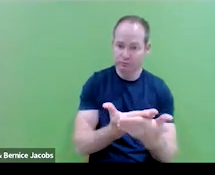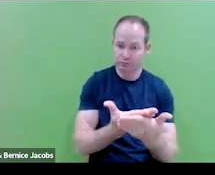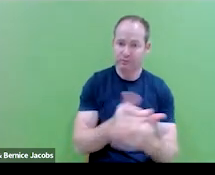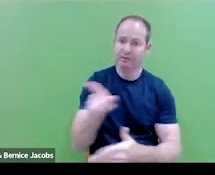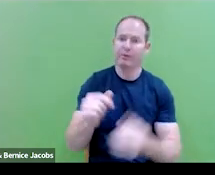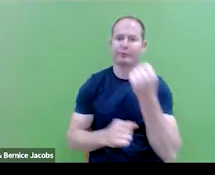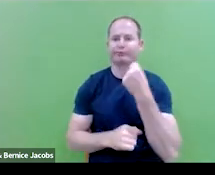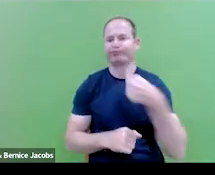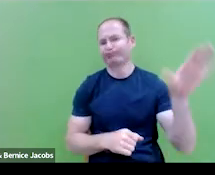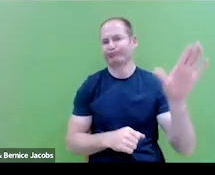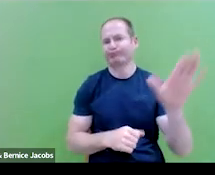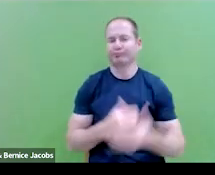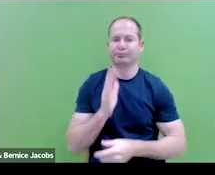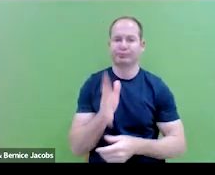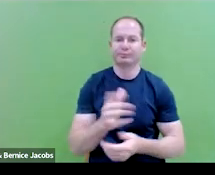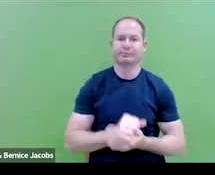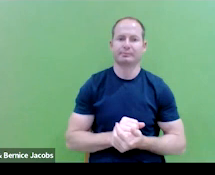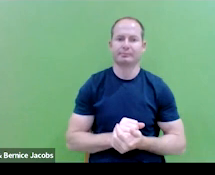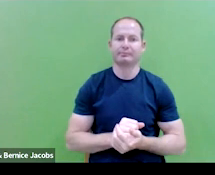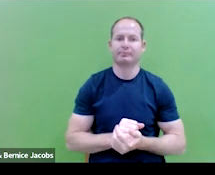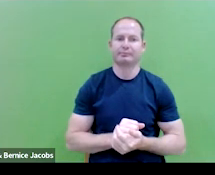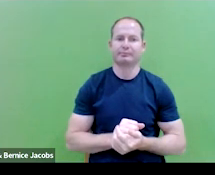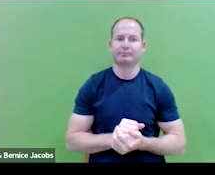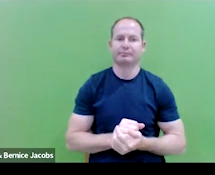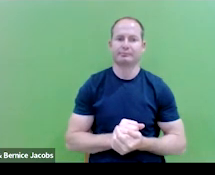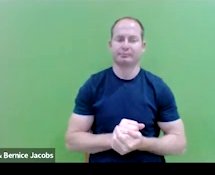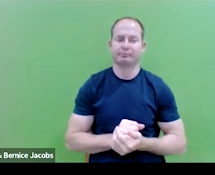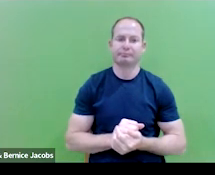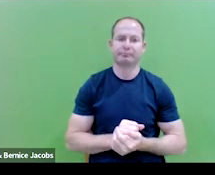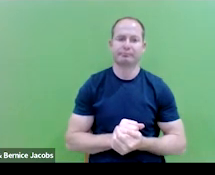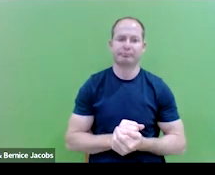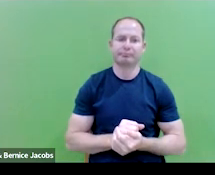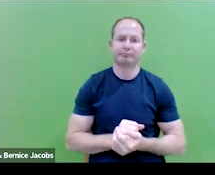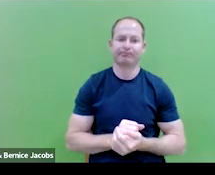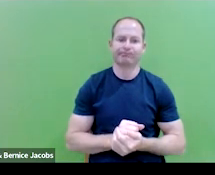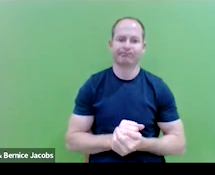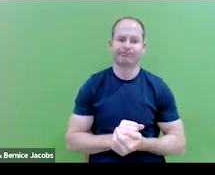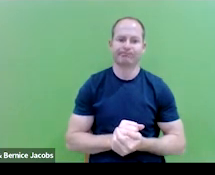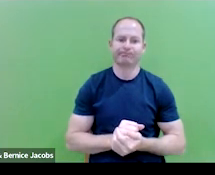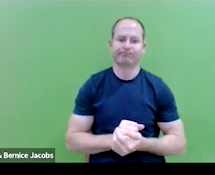Sorry.